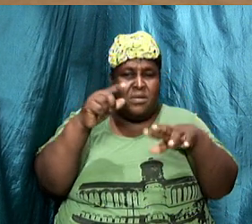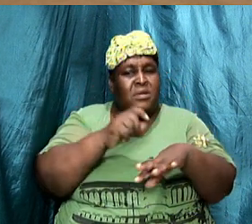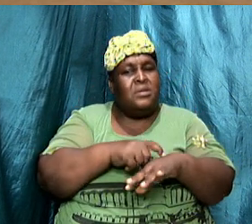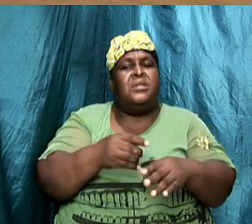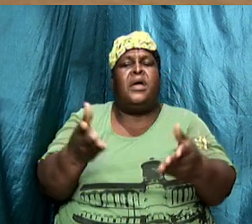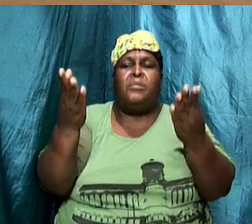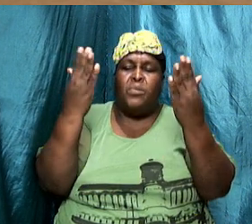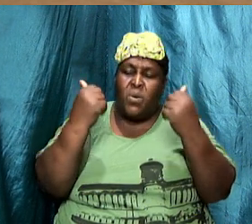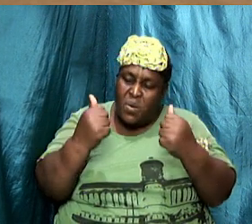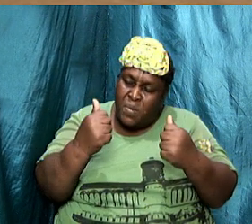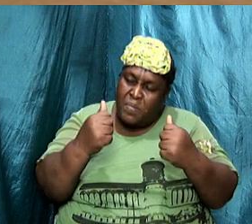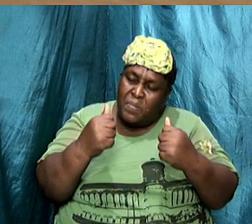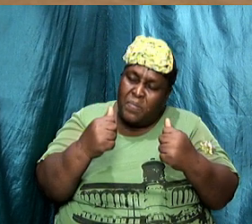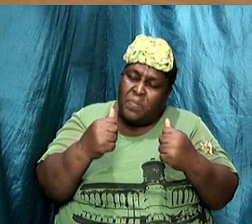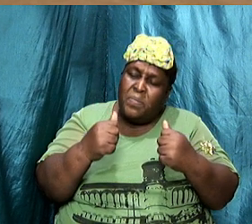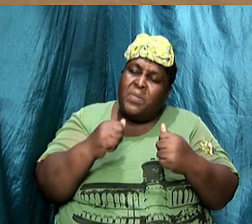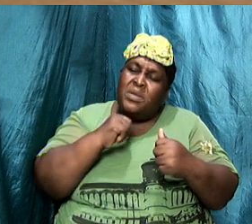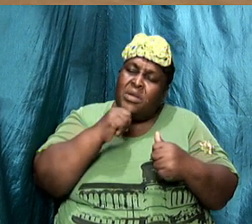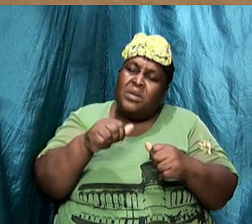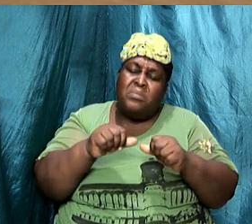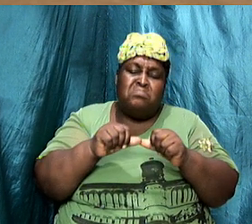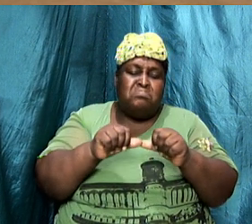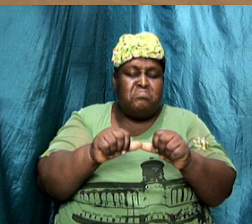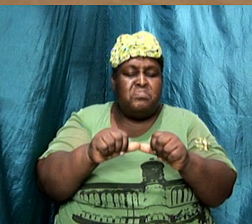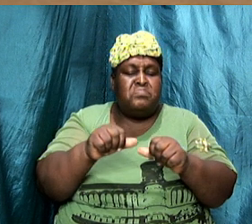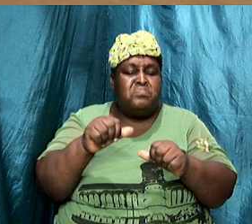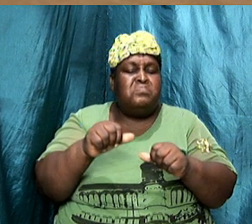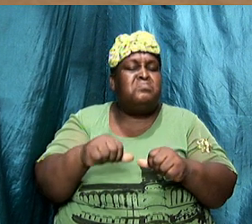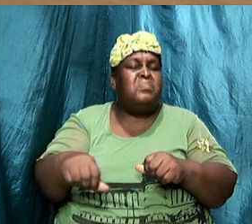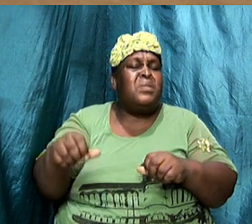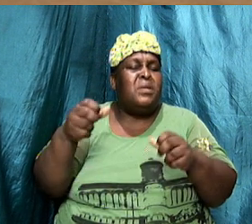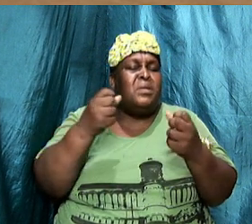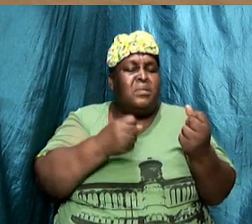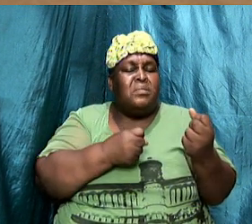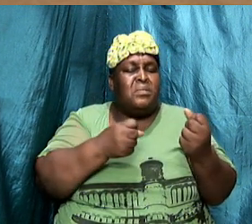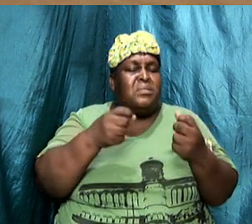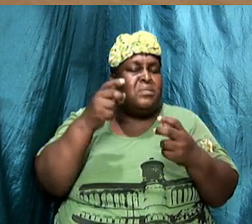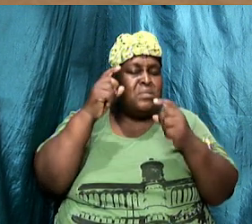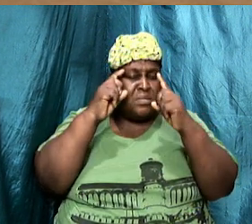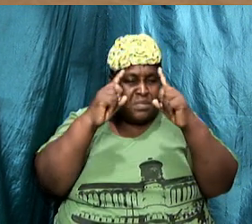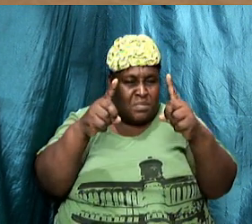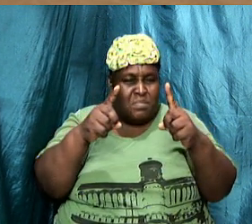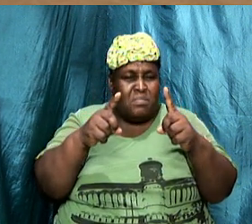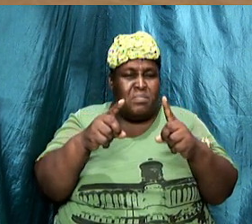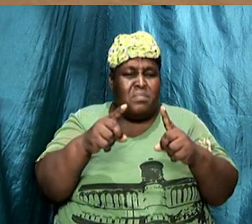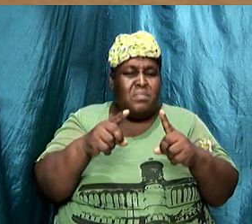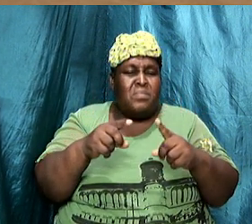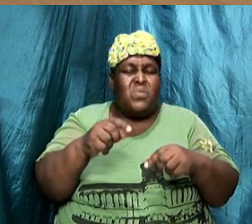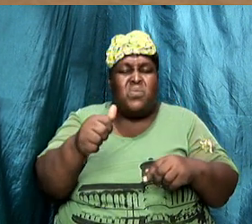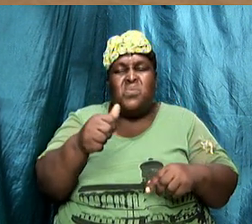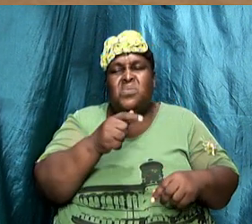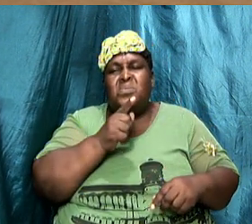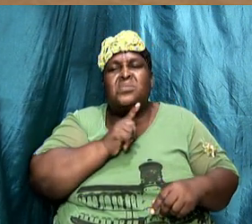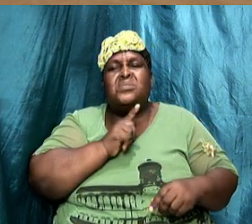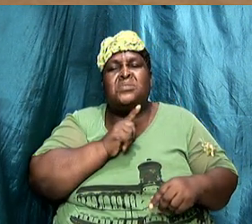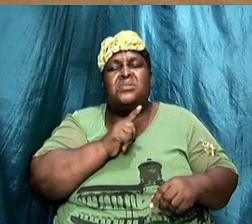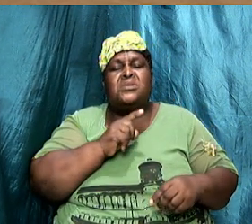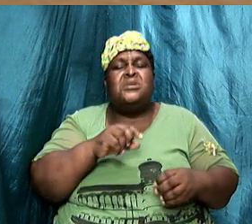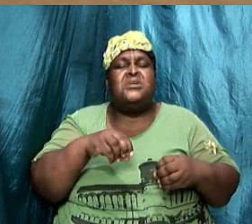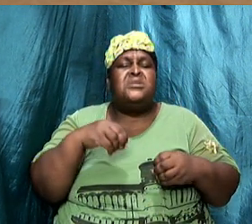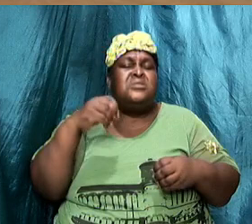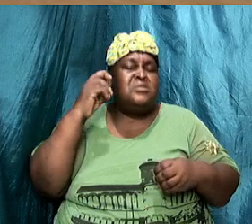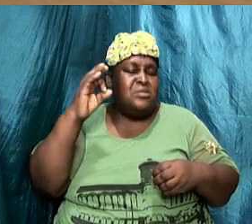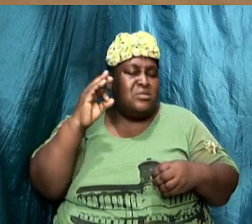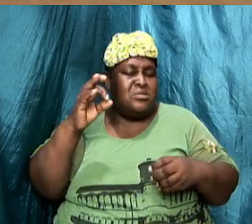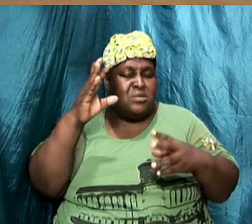when they will not endure sound doctrine. But after their own lusts shall they heap to themselves teachers